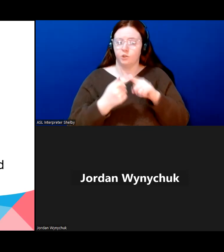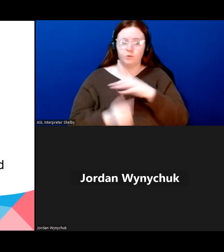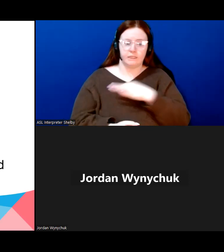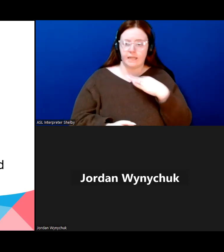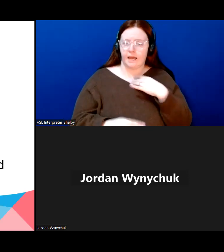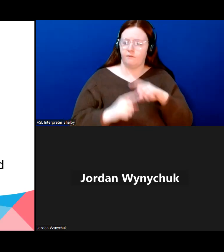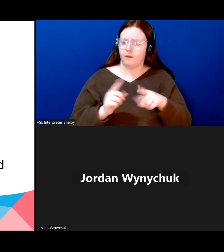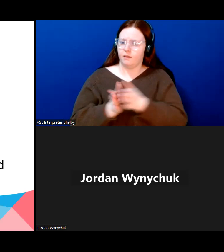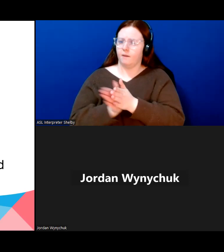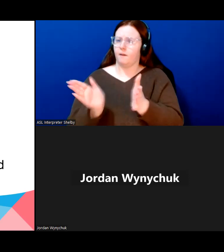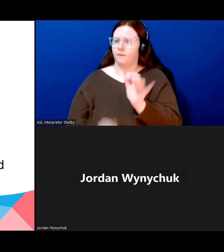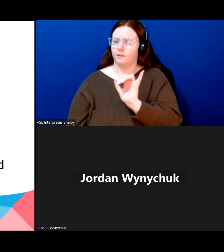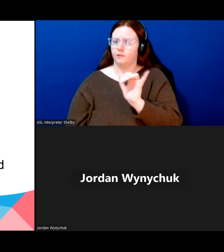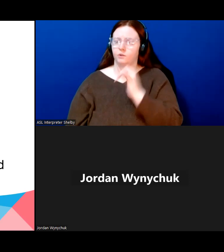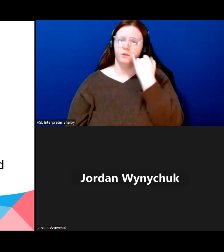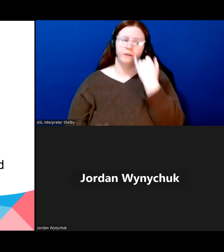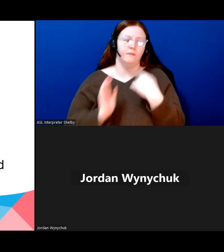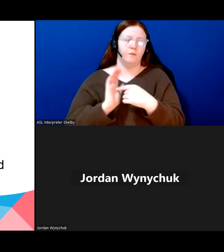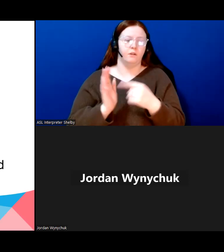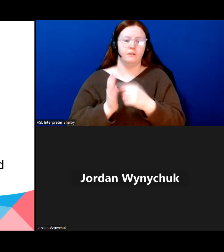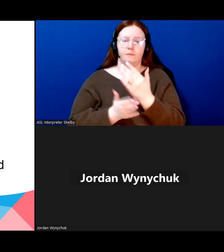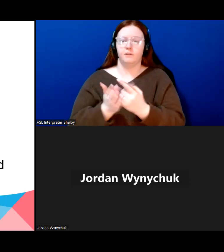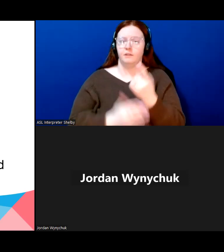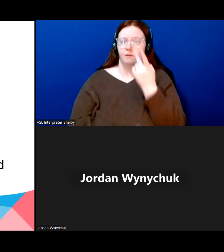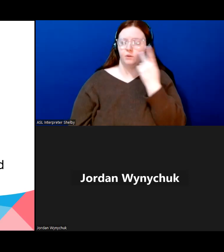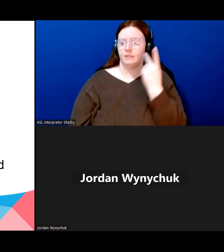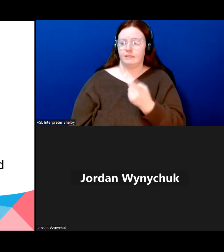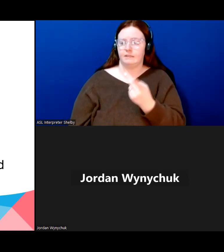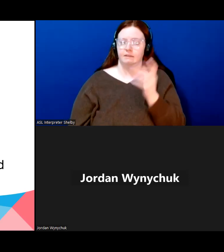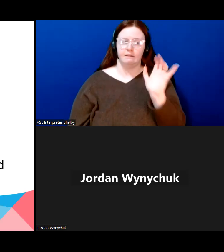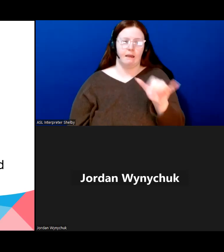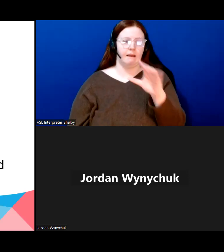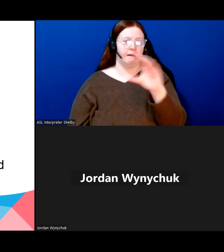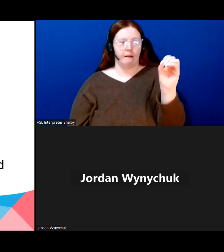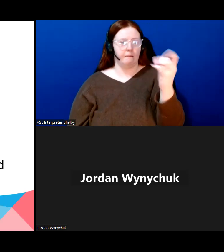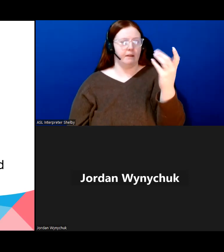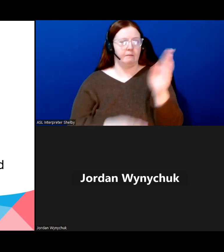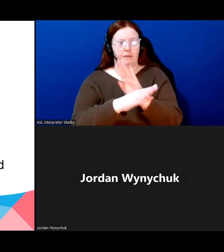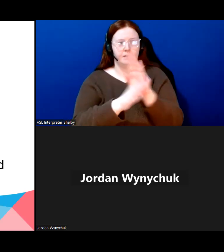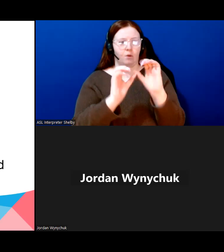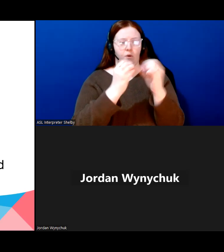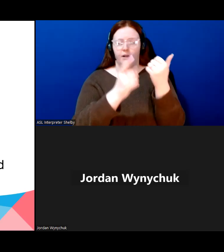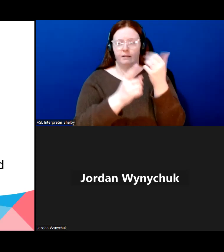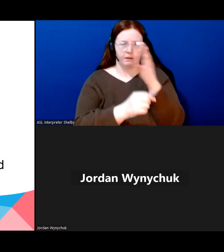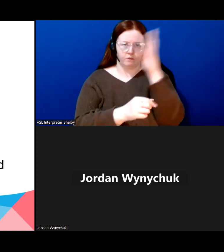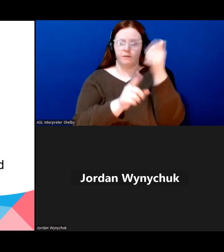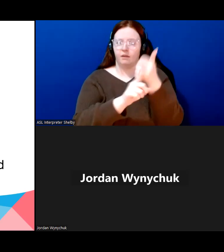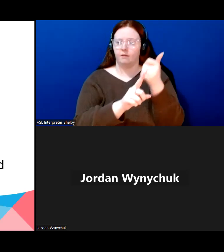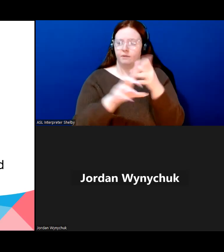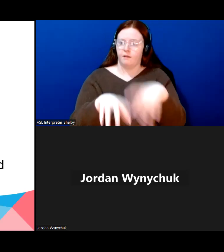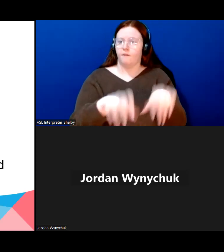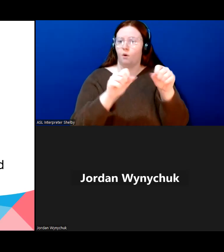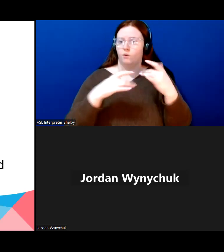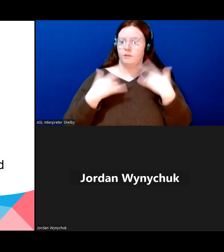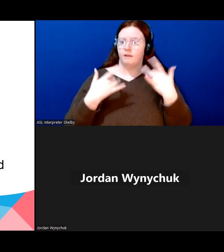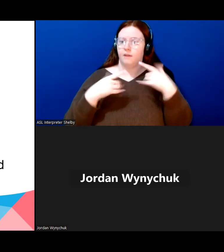instance, when someone sees that so-and-so's organization did an event during Women's Month and it's